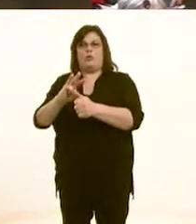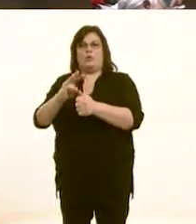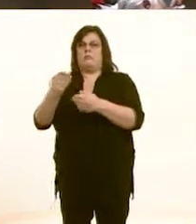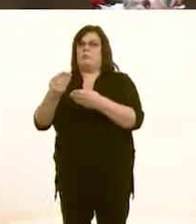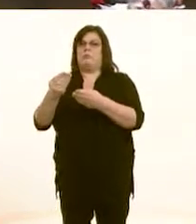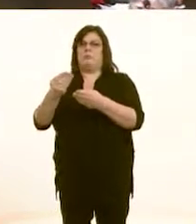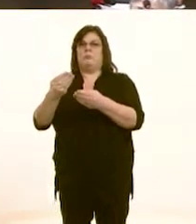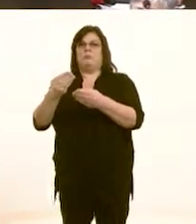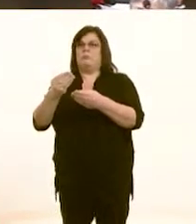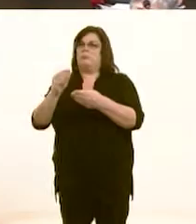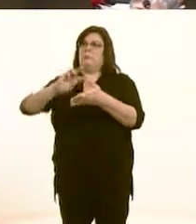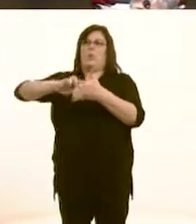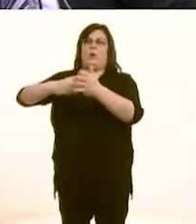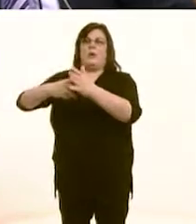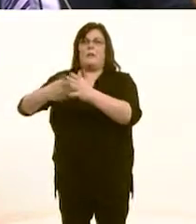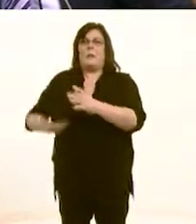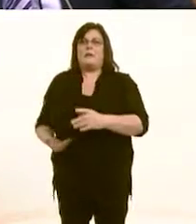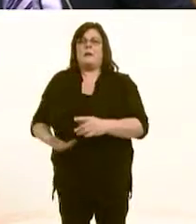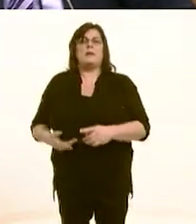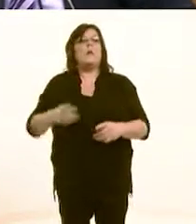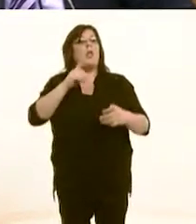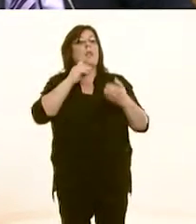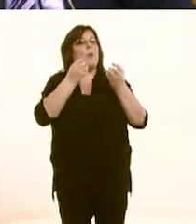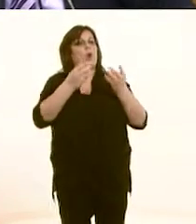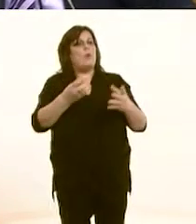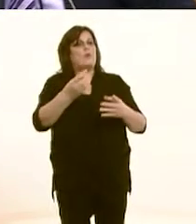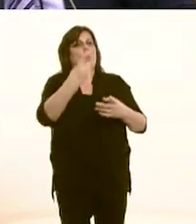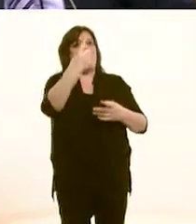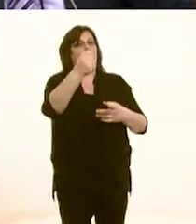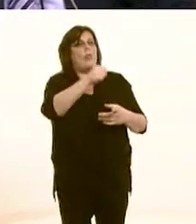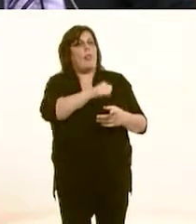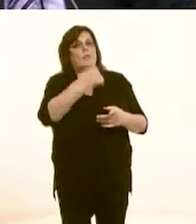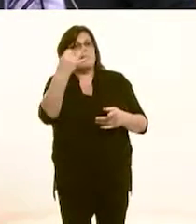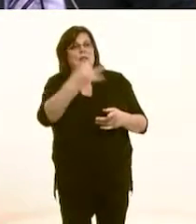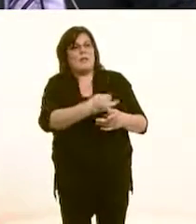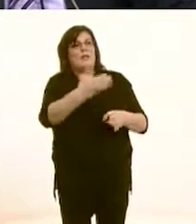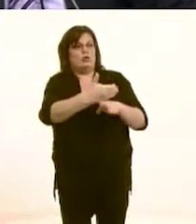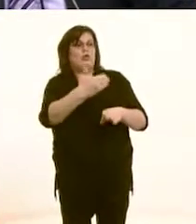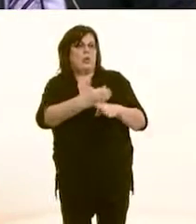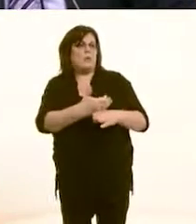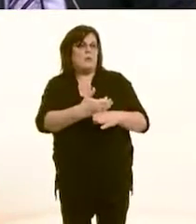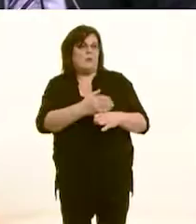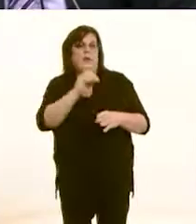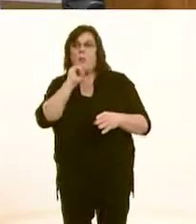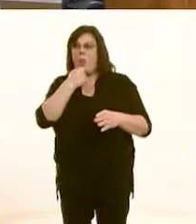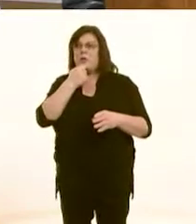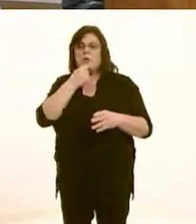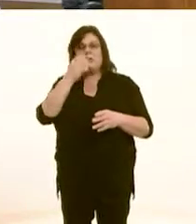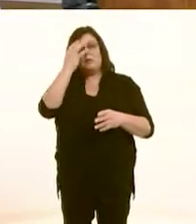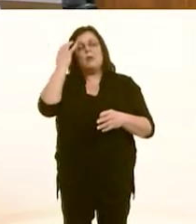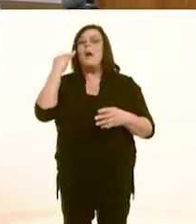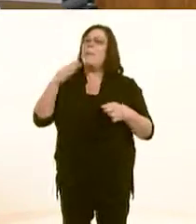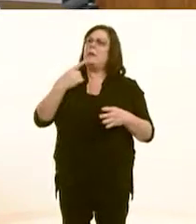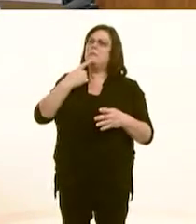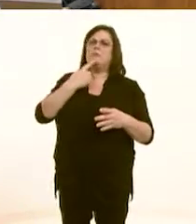institution? They would have thrown away 1,700 jobs. That's what they would have done. As I've said to them before, when